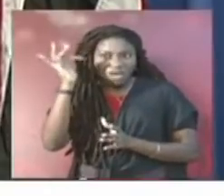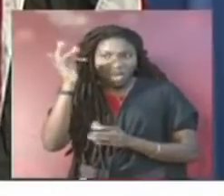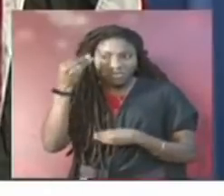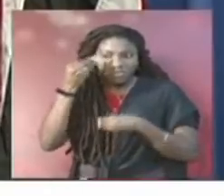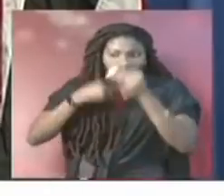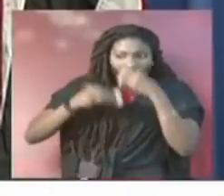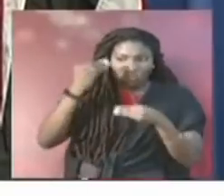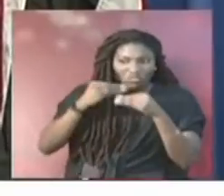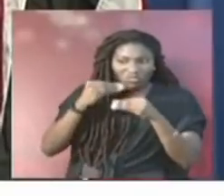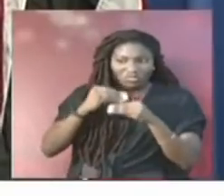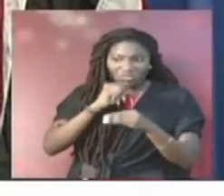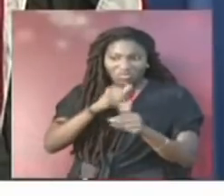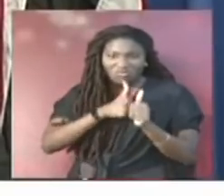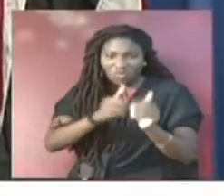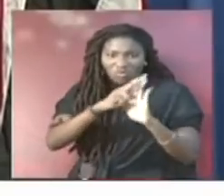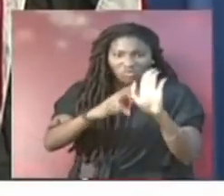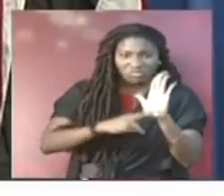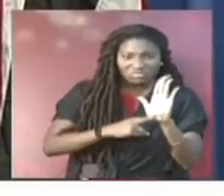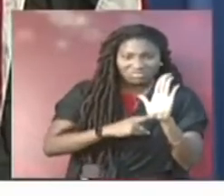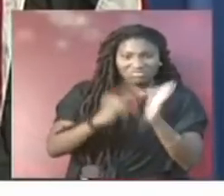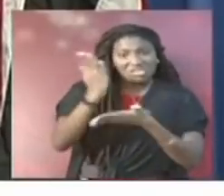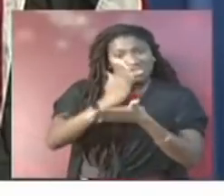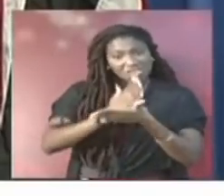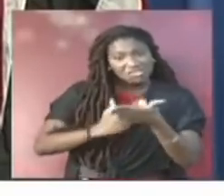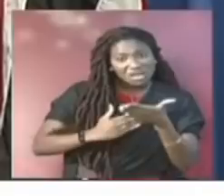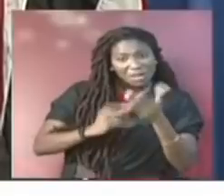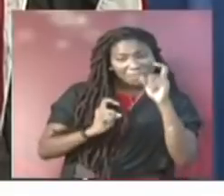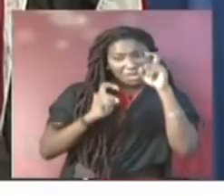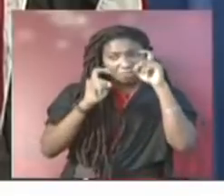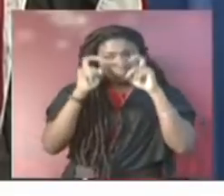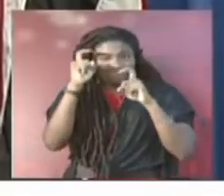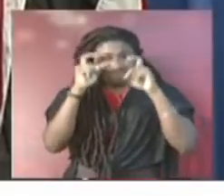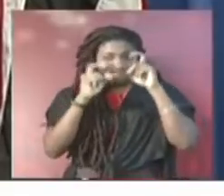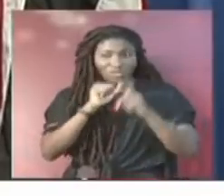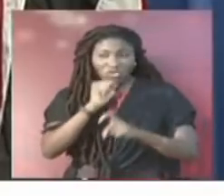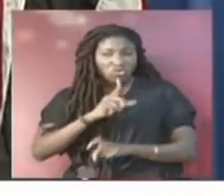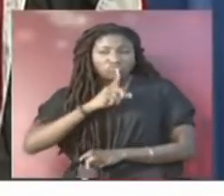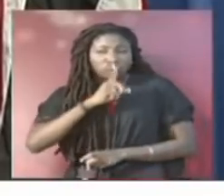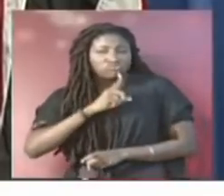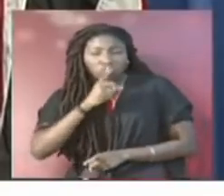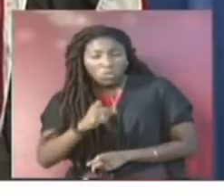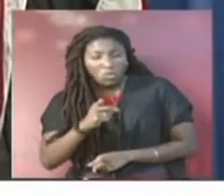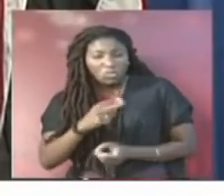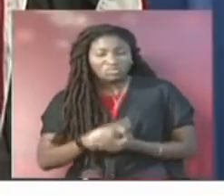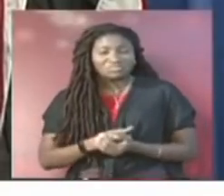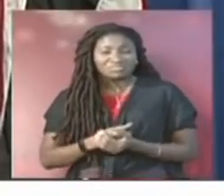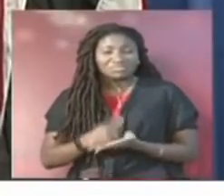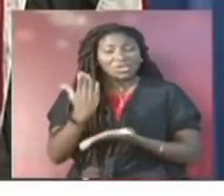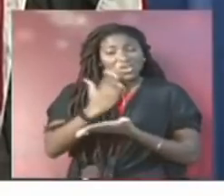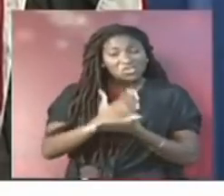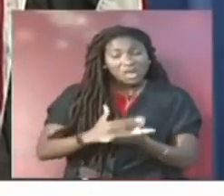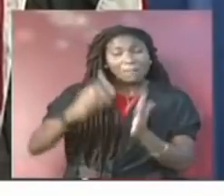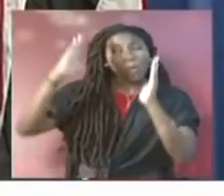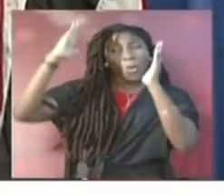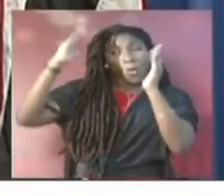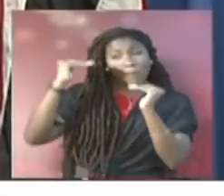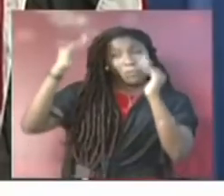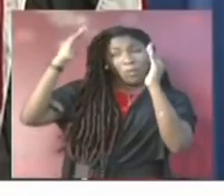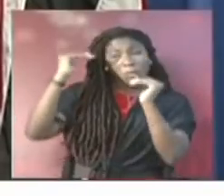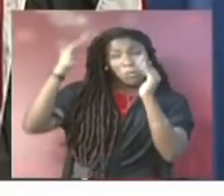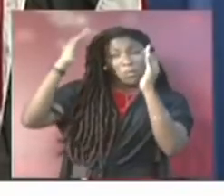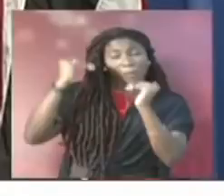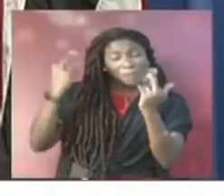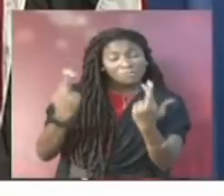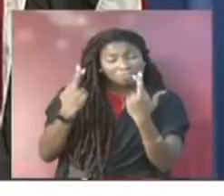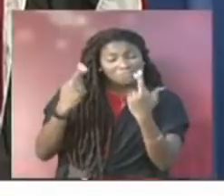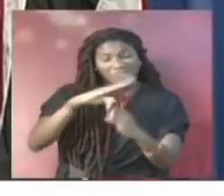still skeptical, some people are still hopeful, and even some still think that God is a Trinity and he won't